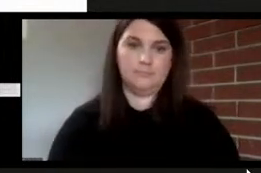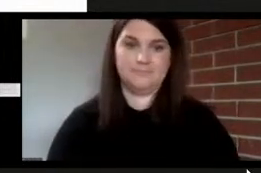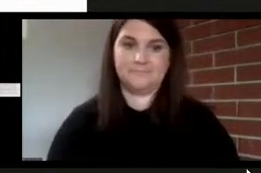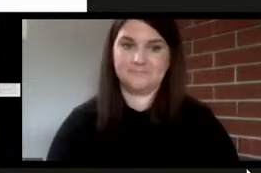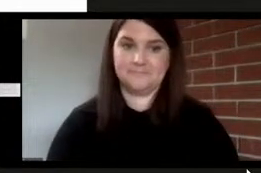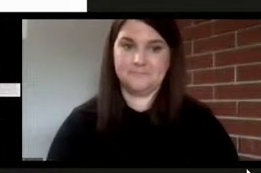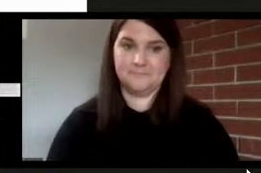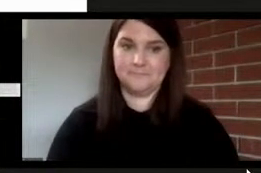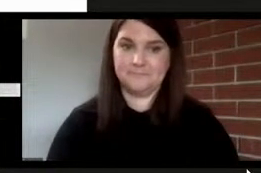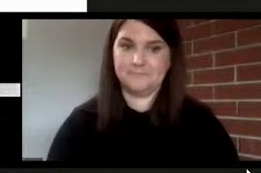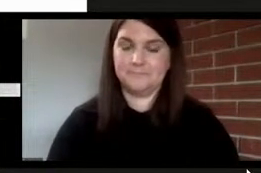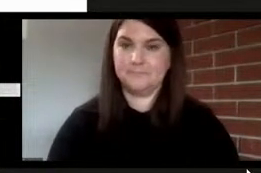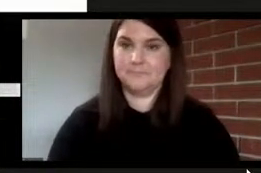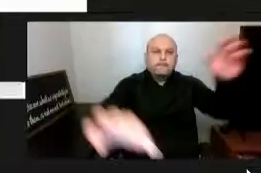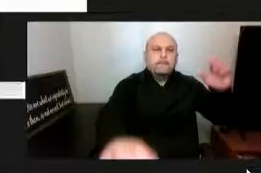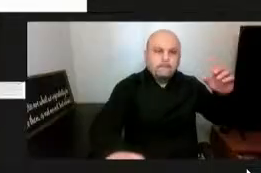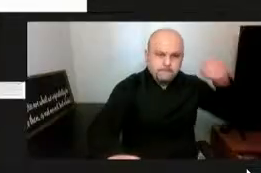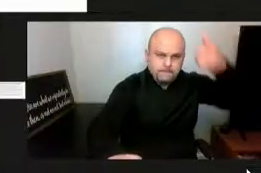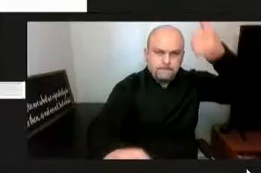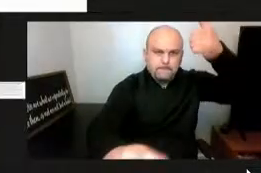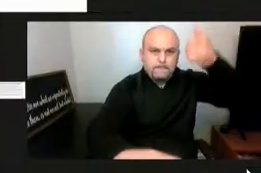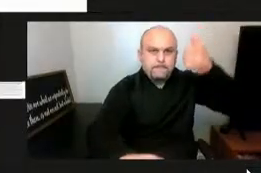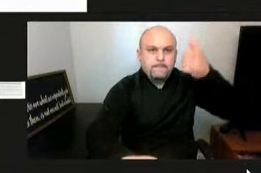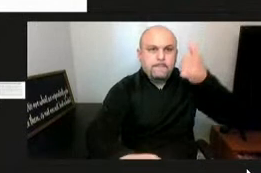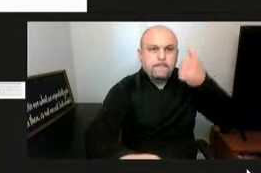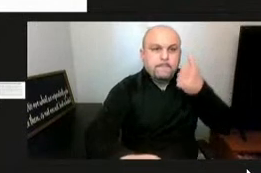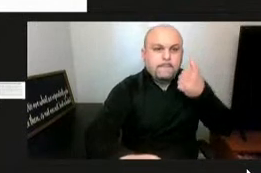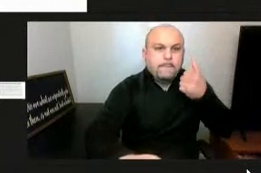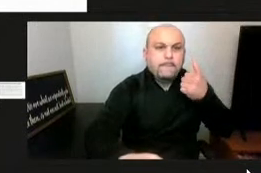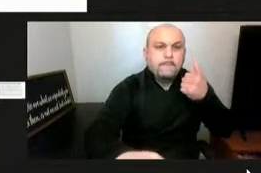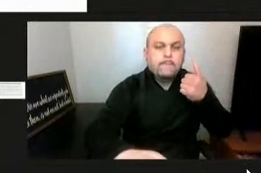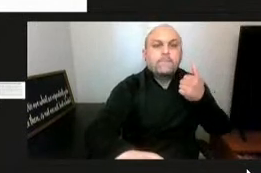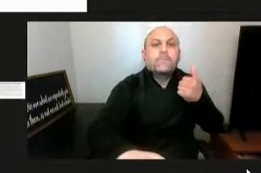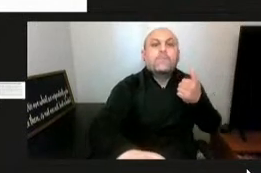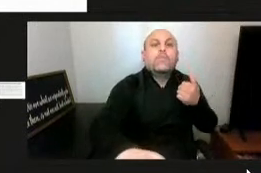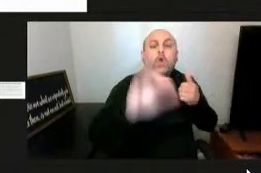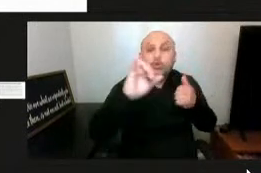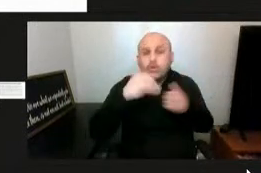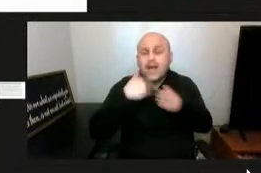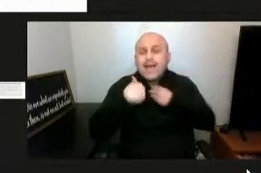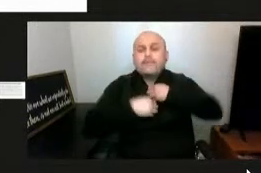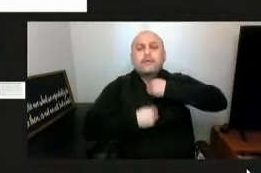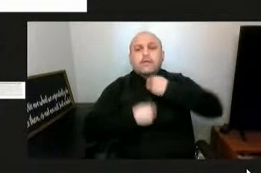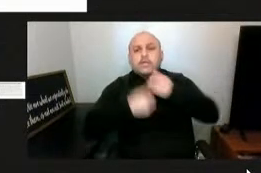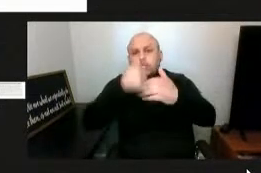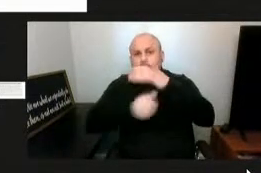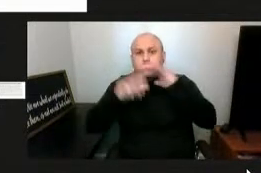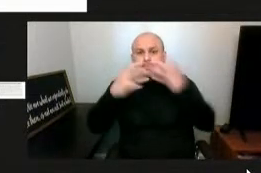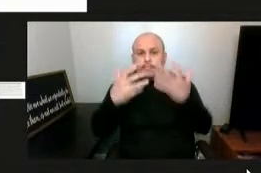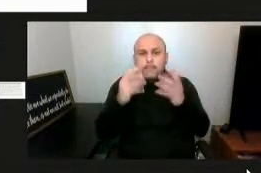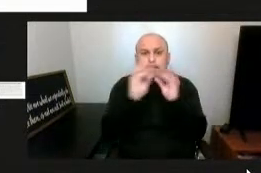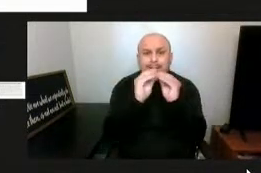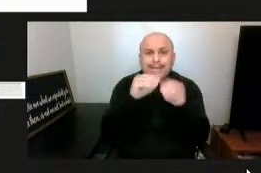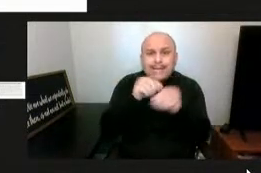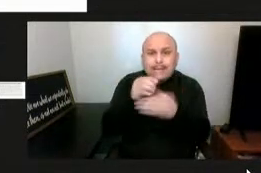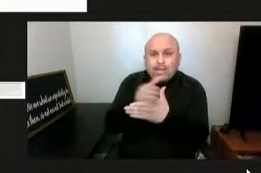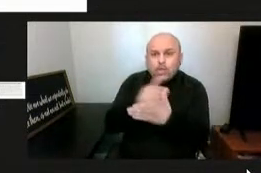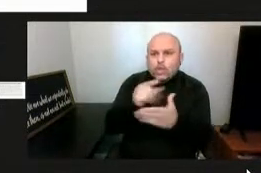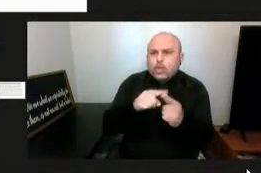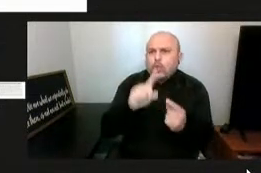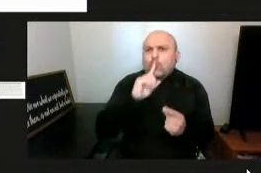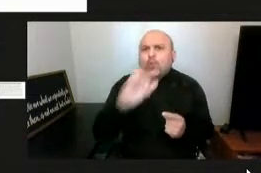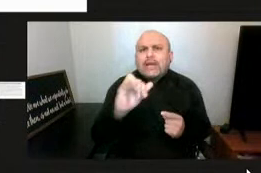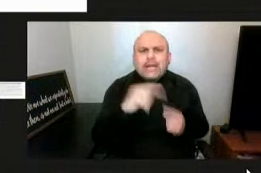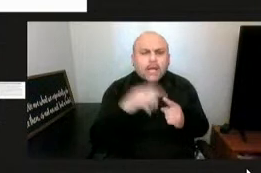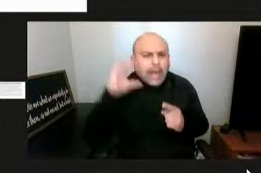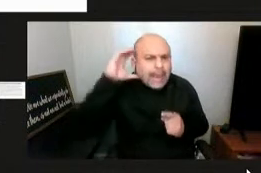then we also have the subcommittees meeting in between to really listen to a